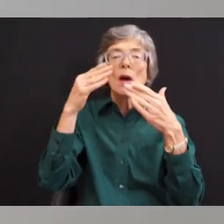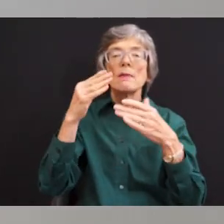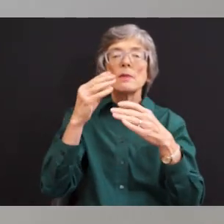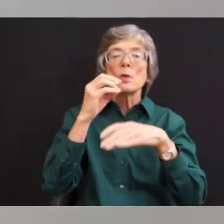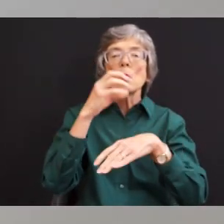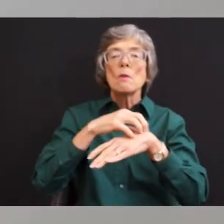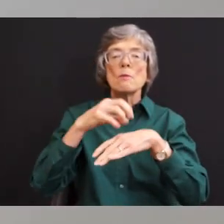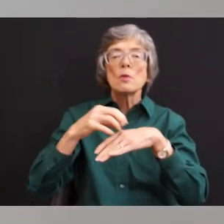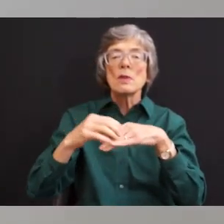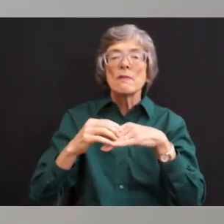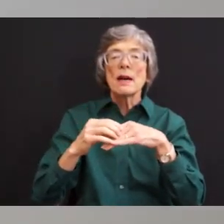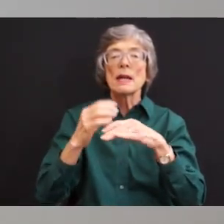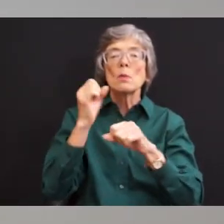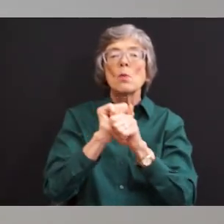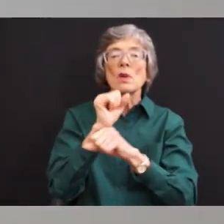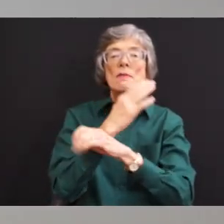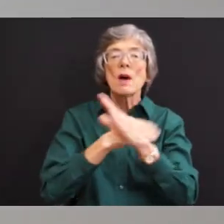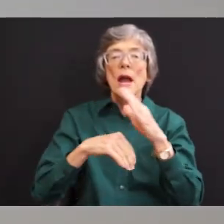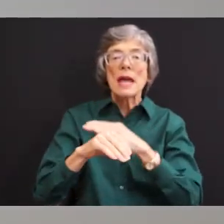Blessed be God forever.